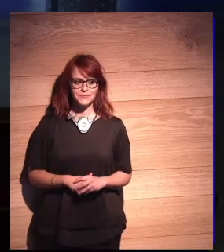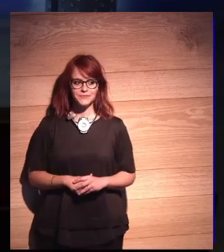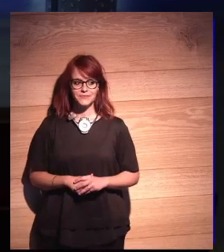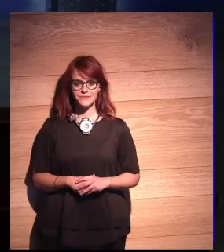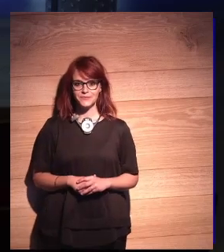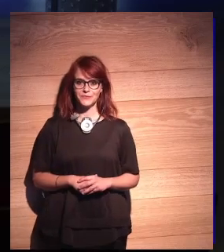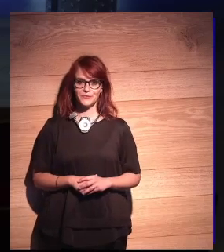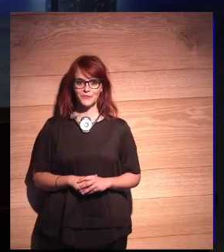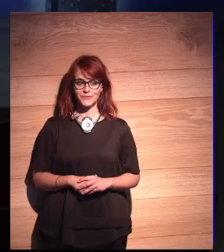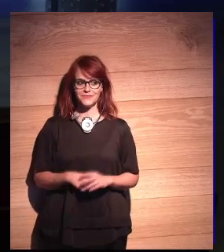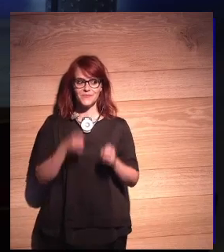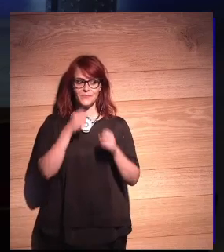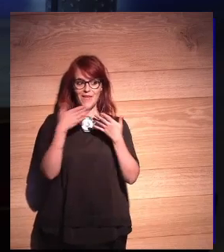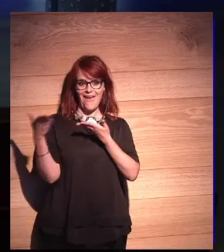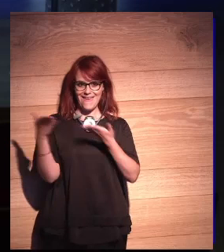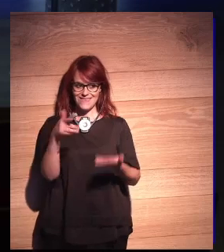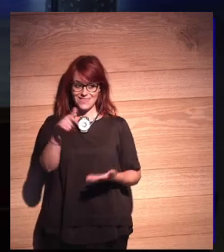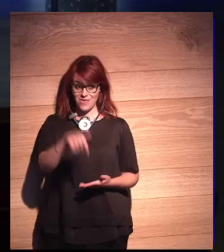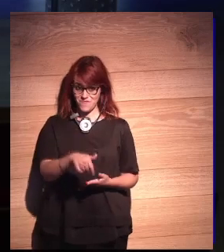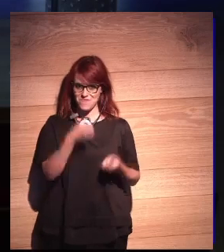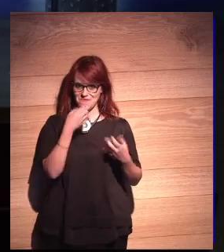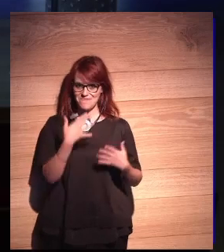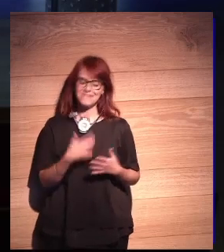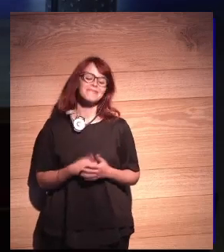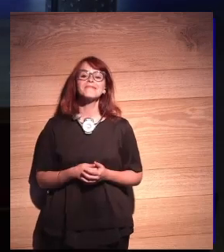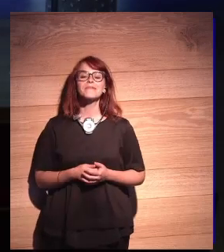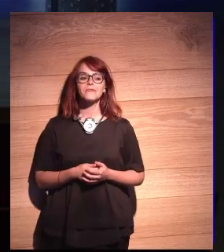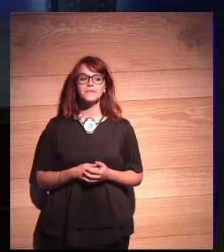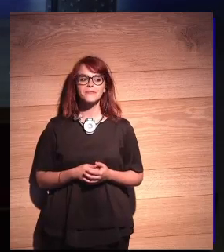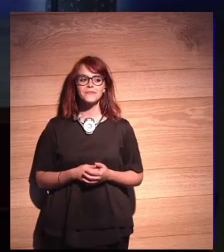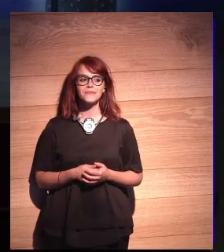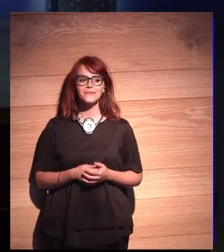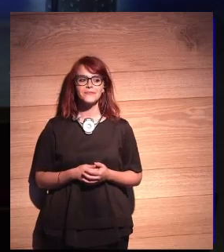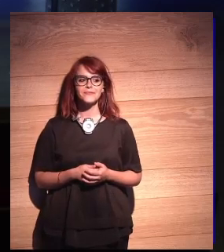Marina, de hecho, conmigo aquí. ¿Ahí? Sí.